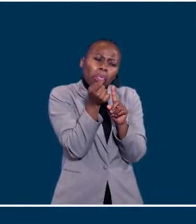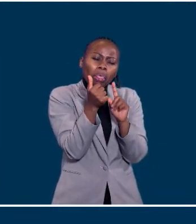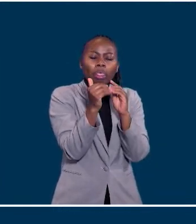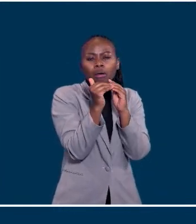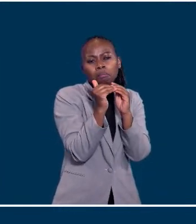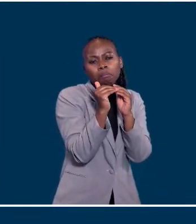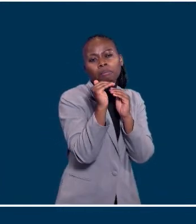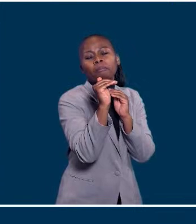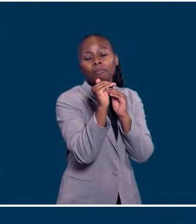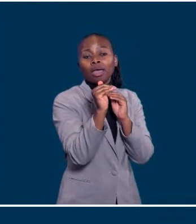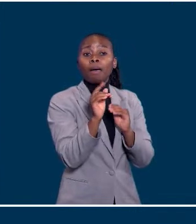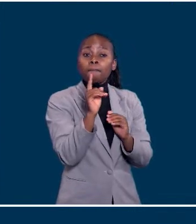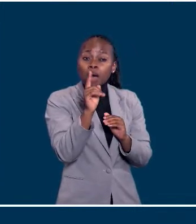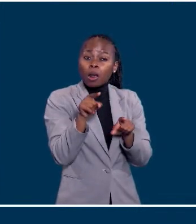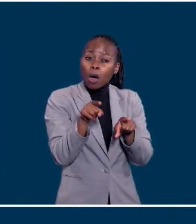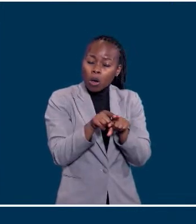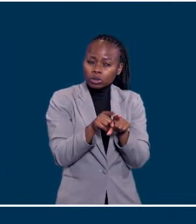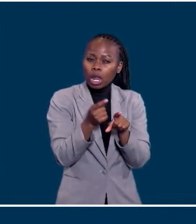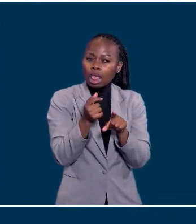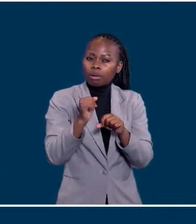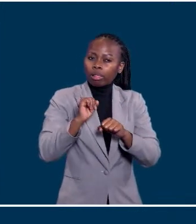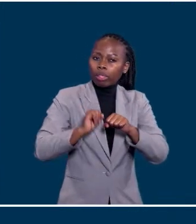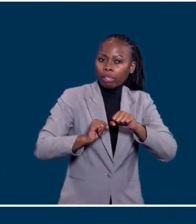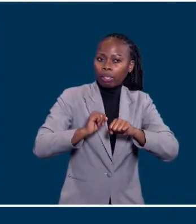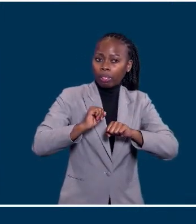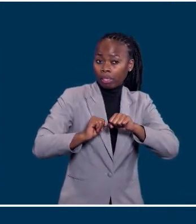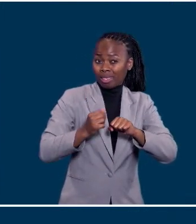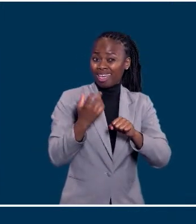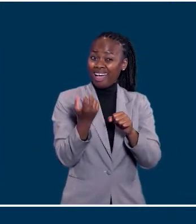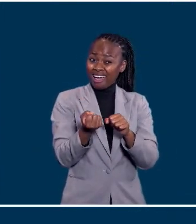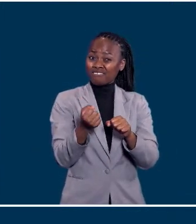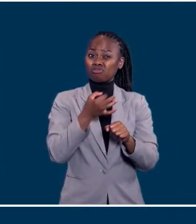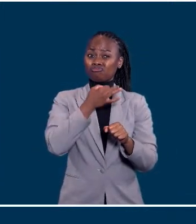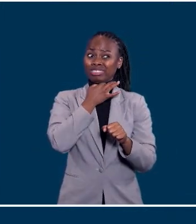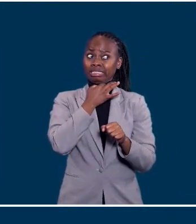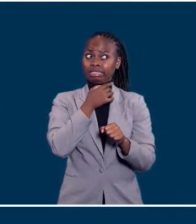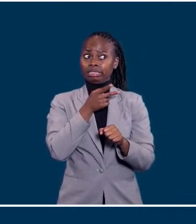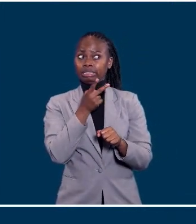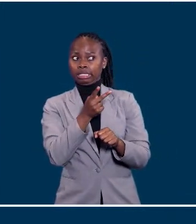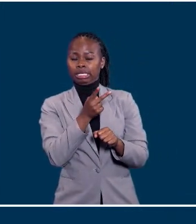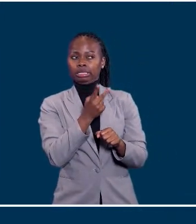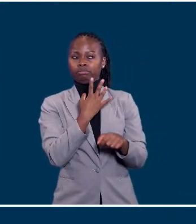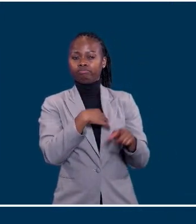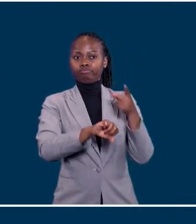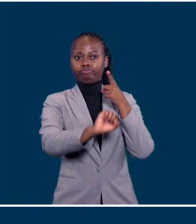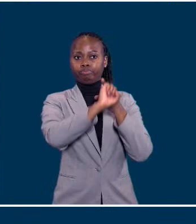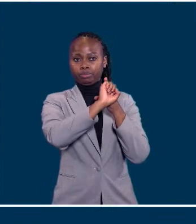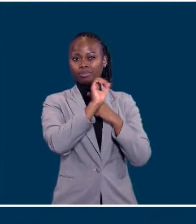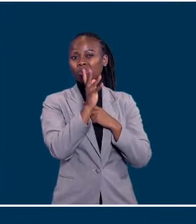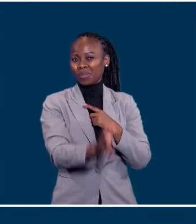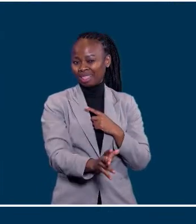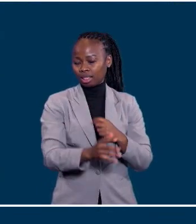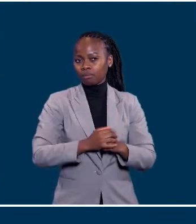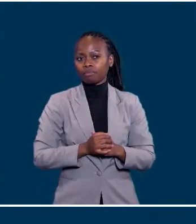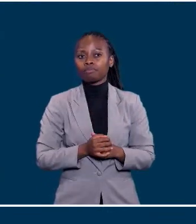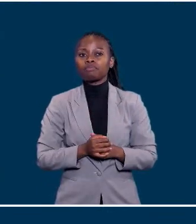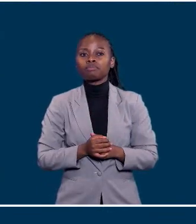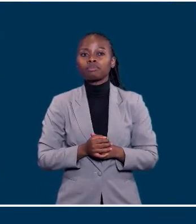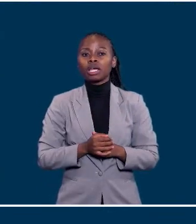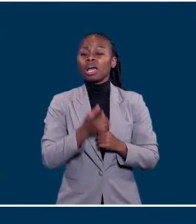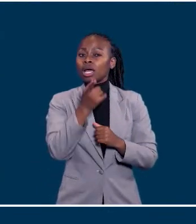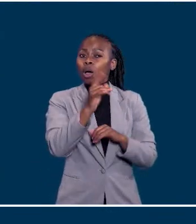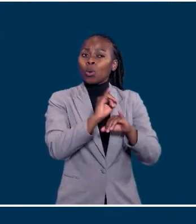are large downside risks staring us in the face. This is likely to lead to stagflation,